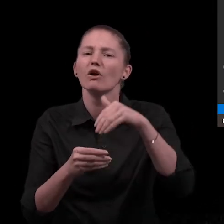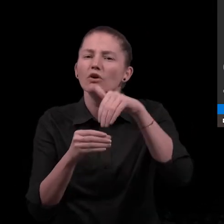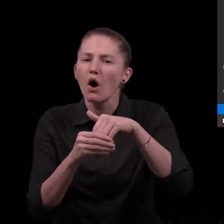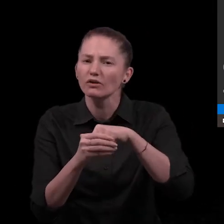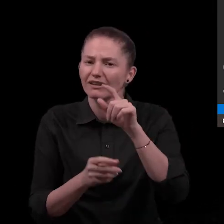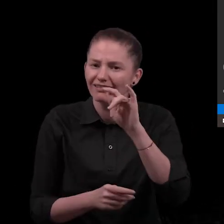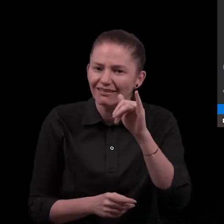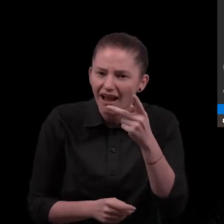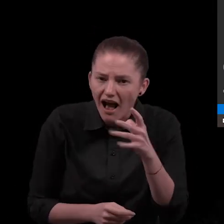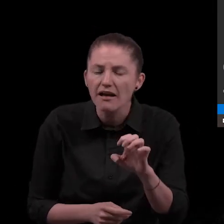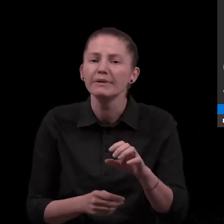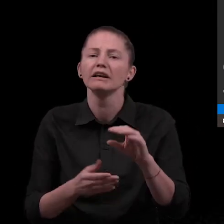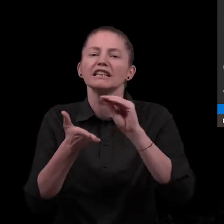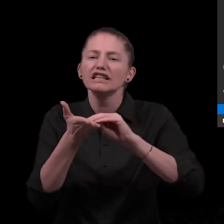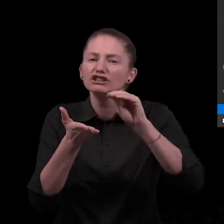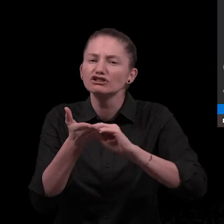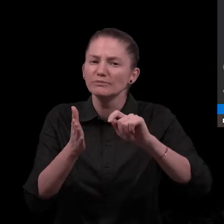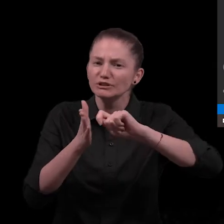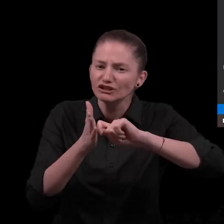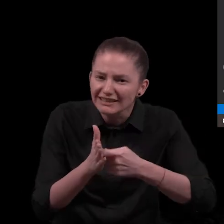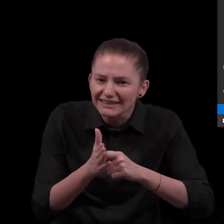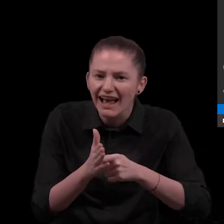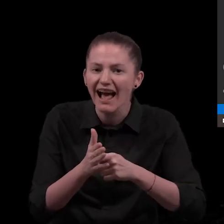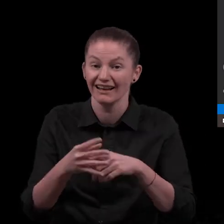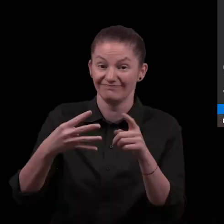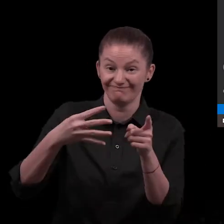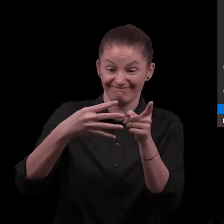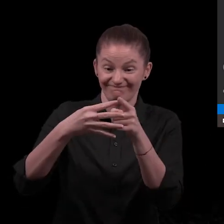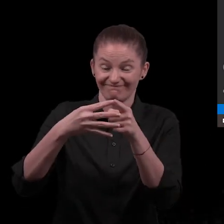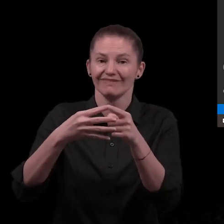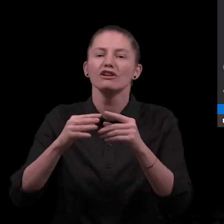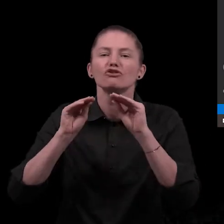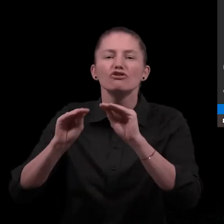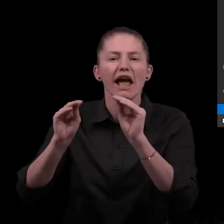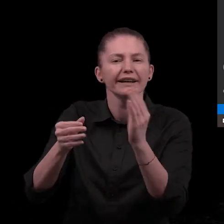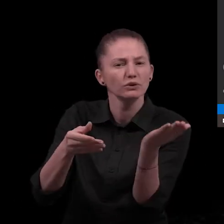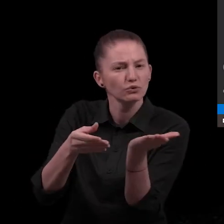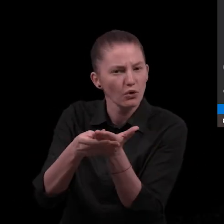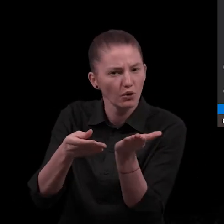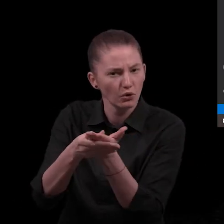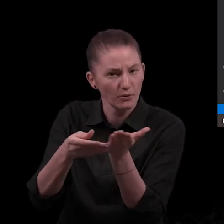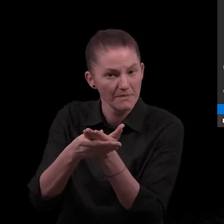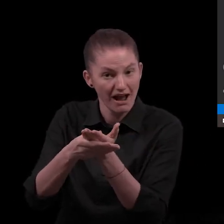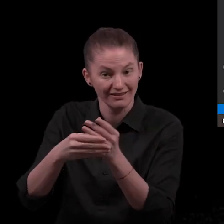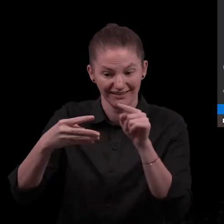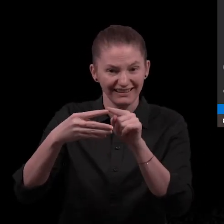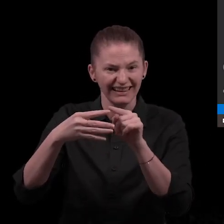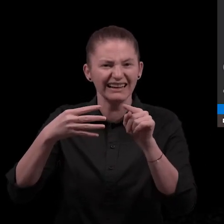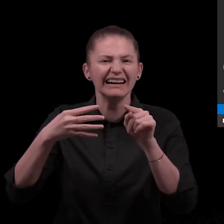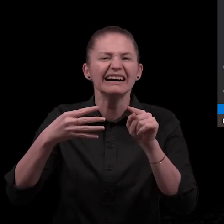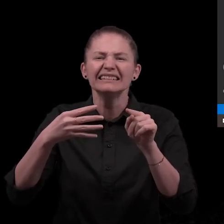the training documents, I want to send it to one single invoice to test.